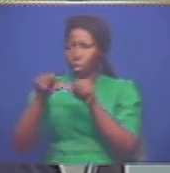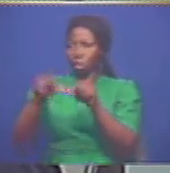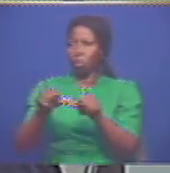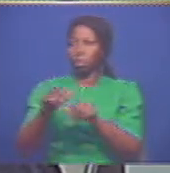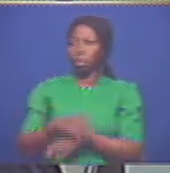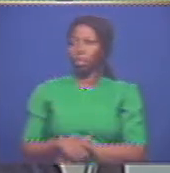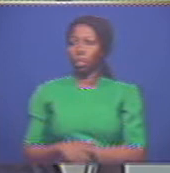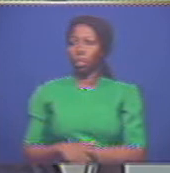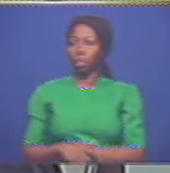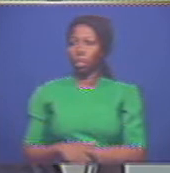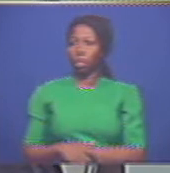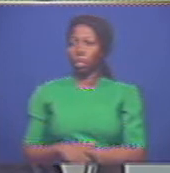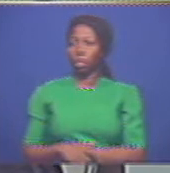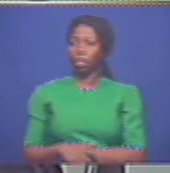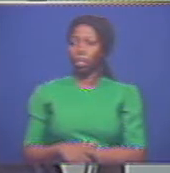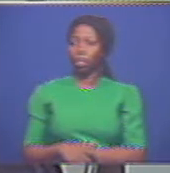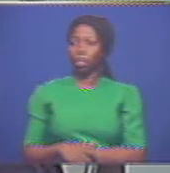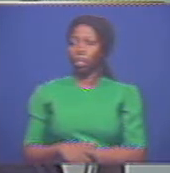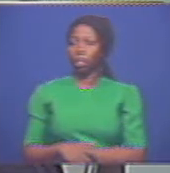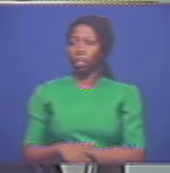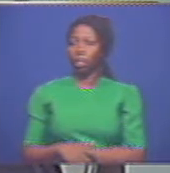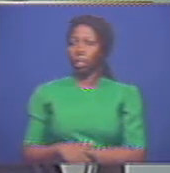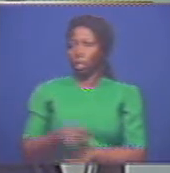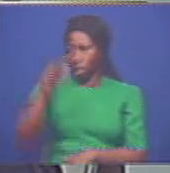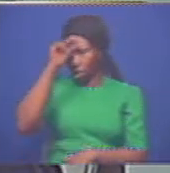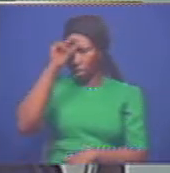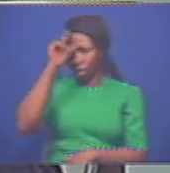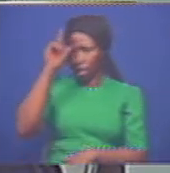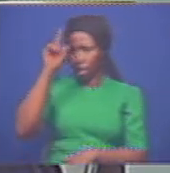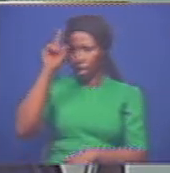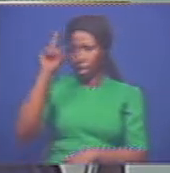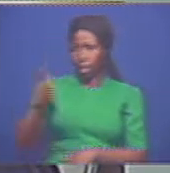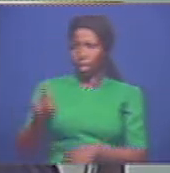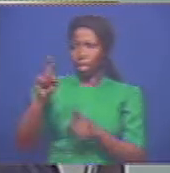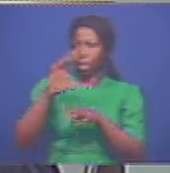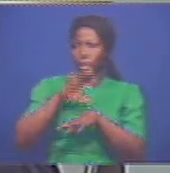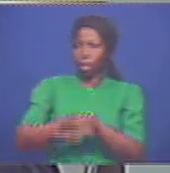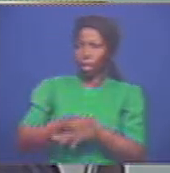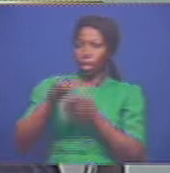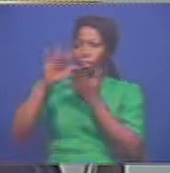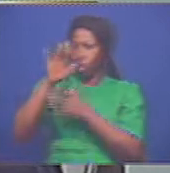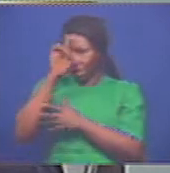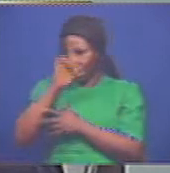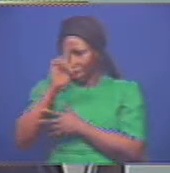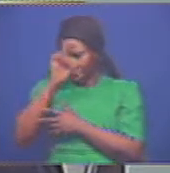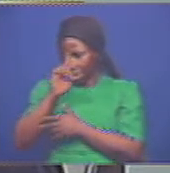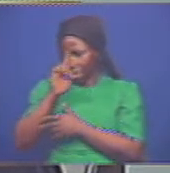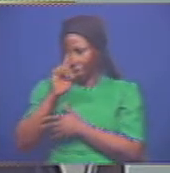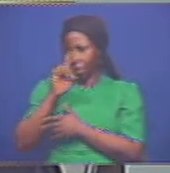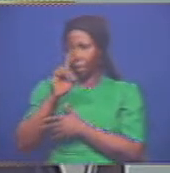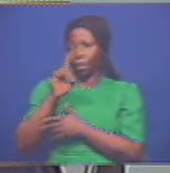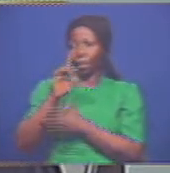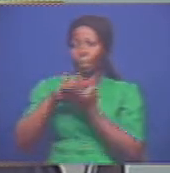getting done. I think the government need to get more serious and coming more